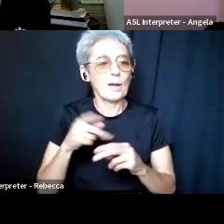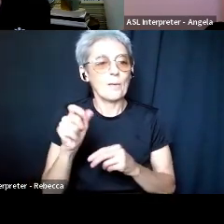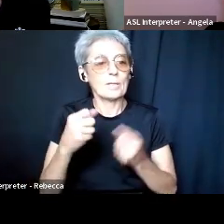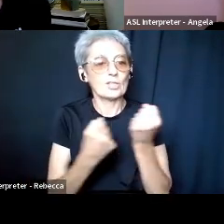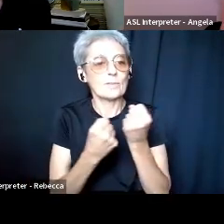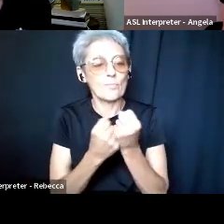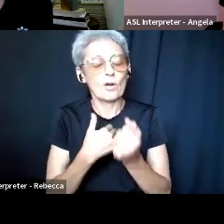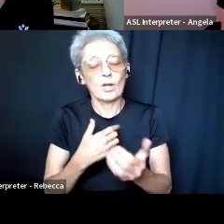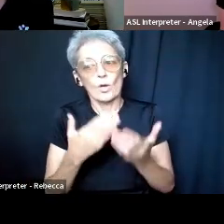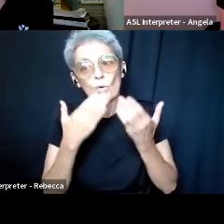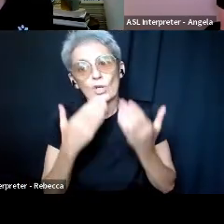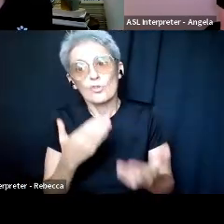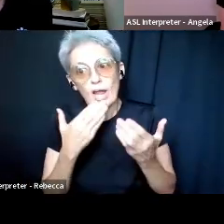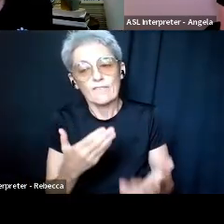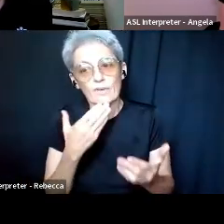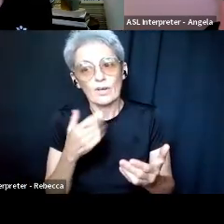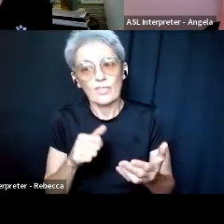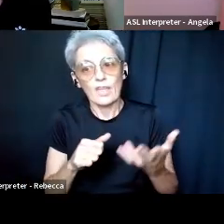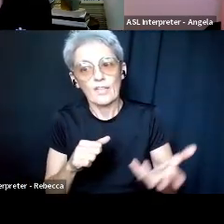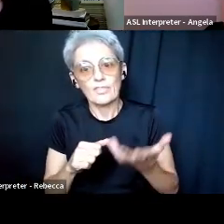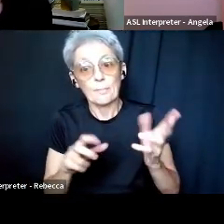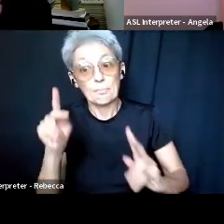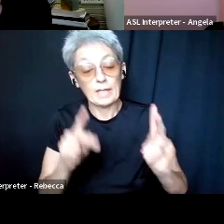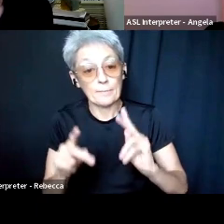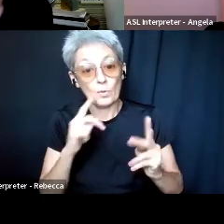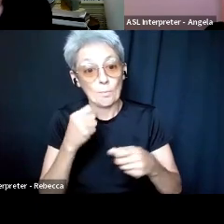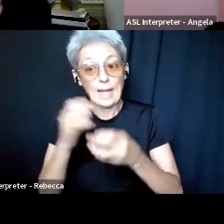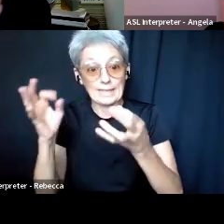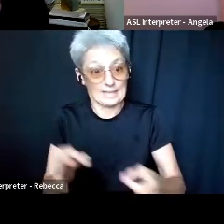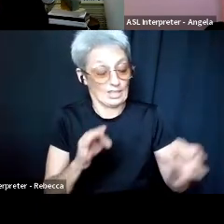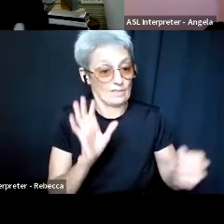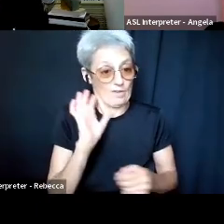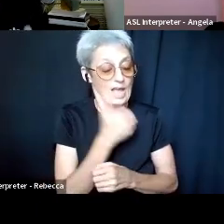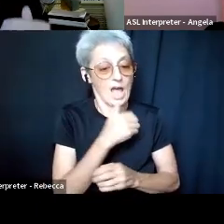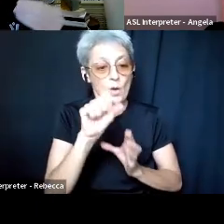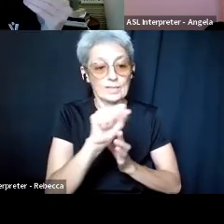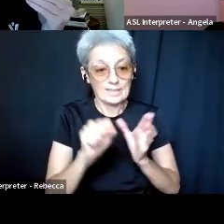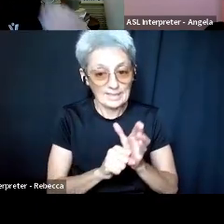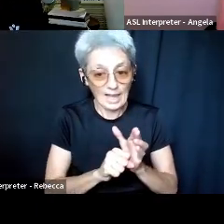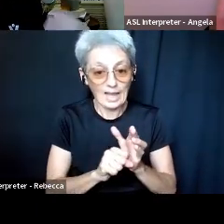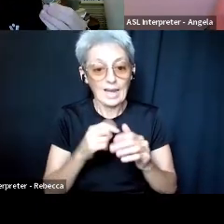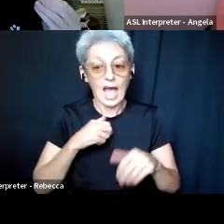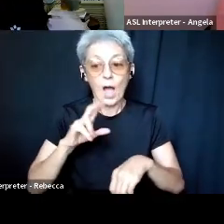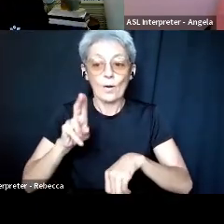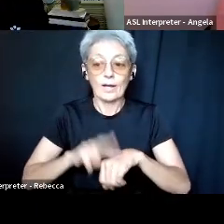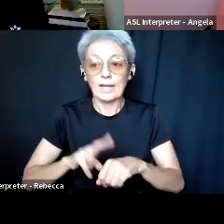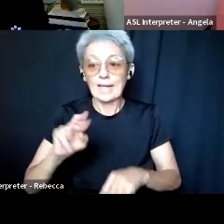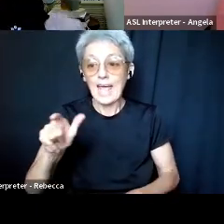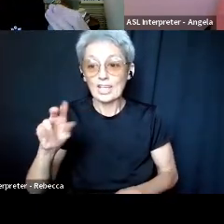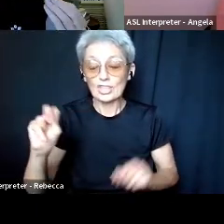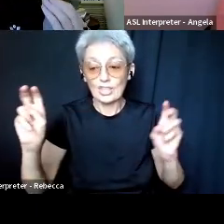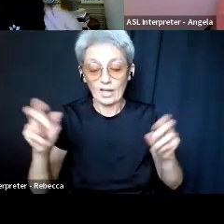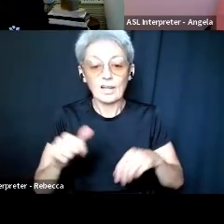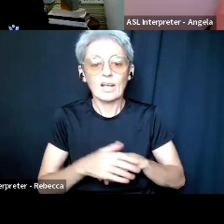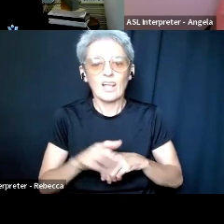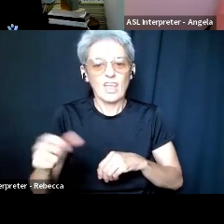grateful that the people who make decisions for our state and for our nation are understanding the